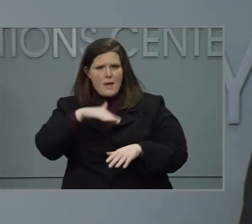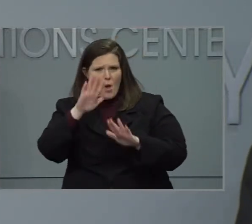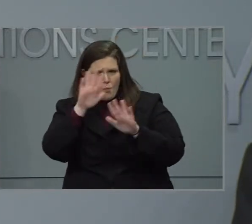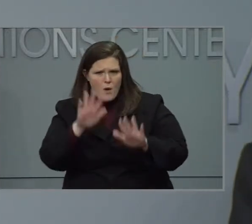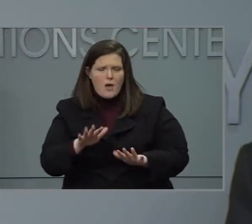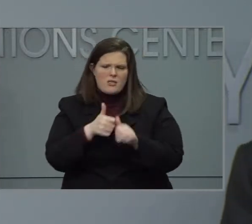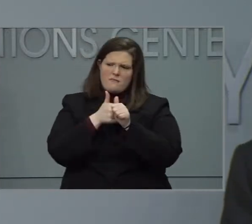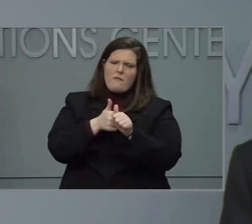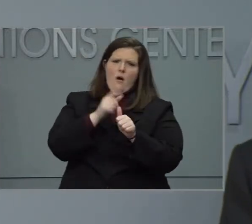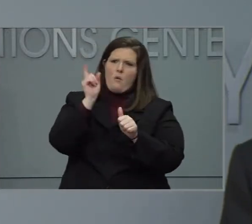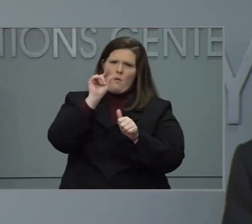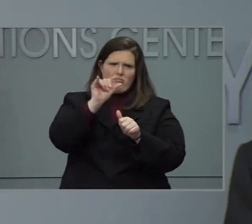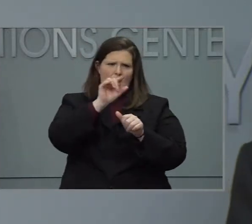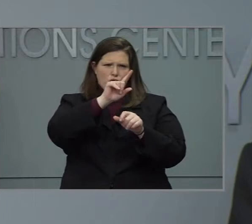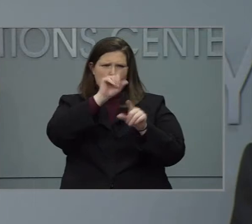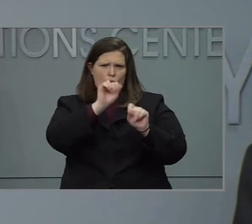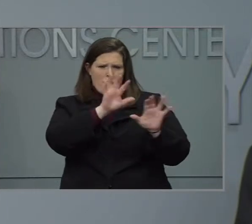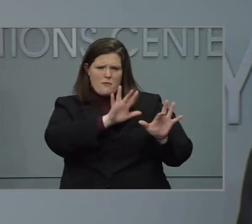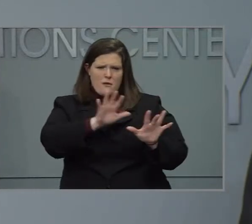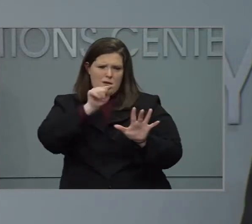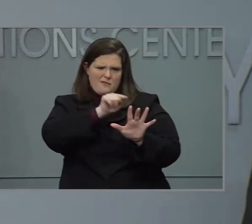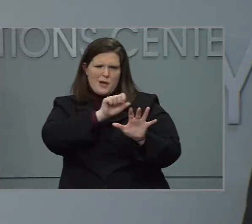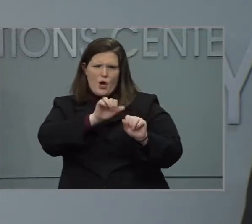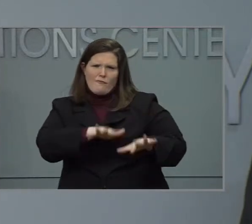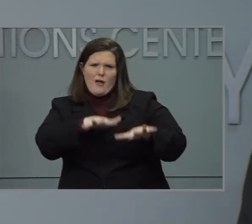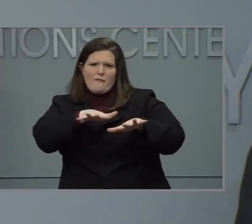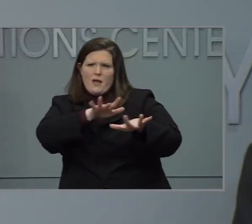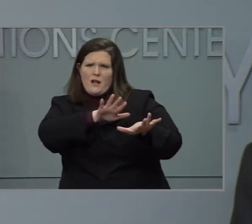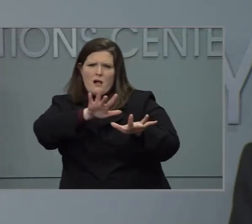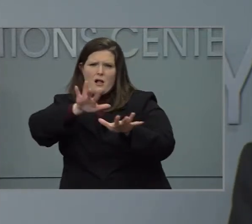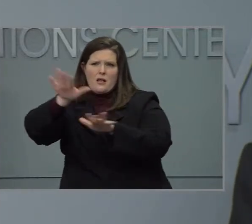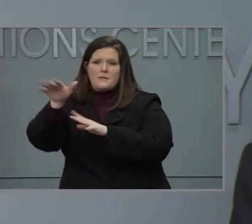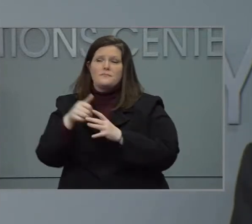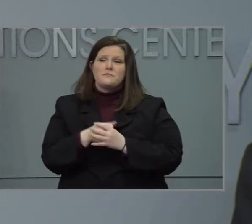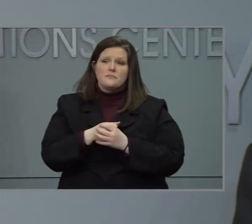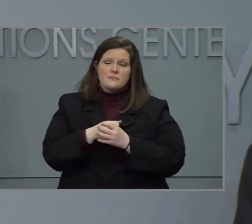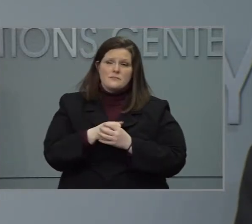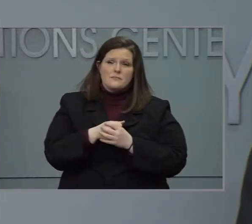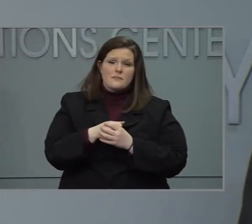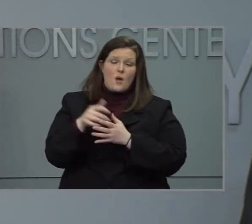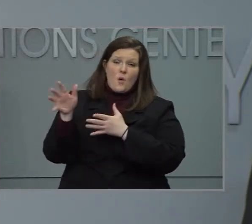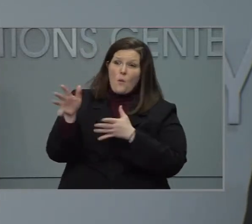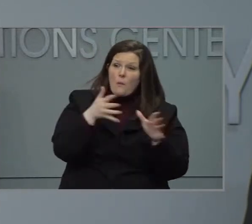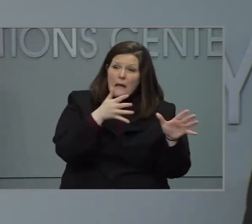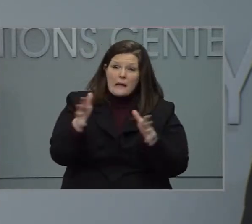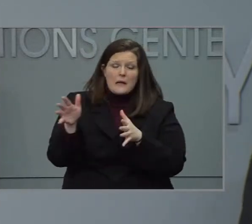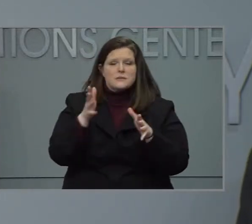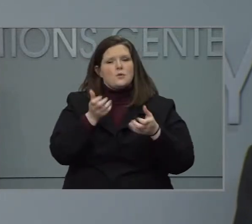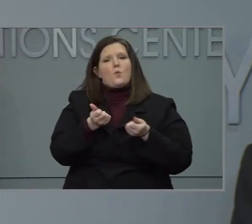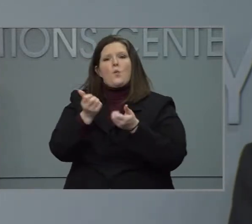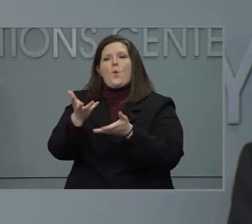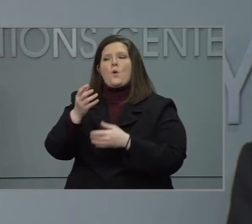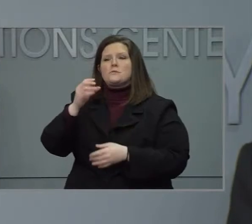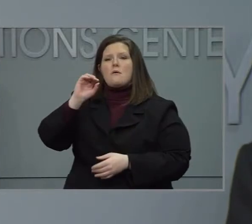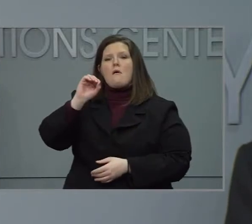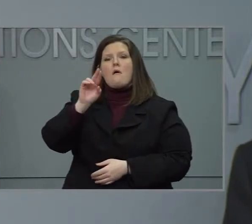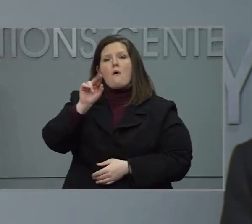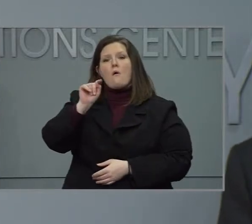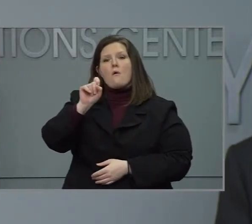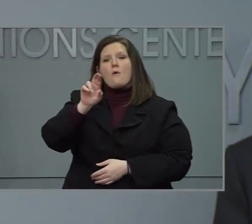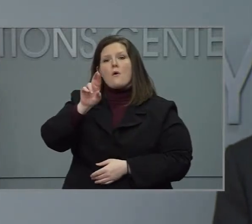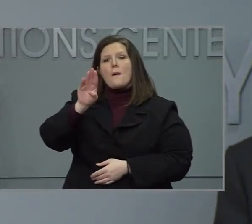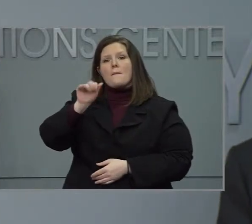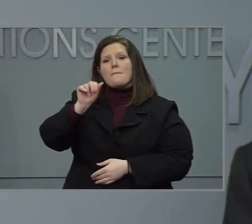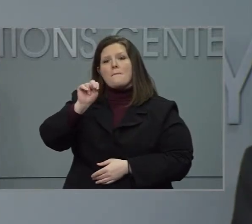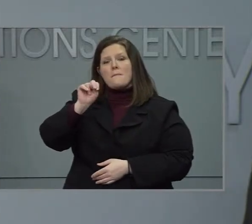Thursday. Strong northerly winds could produce minor to moderate sound-side flooding across portions of the Outer Banks and areas adjacent